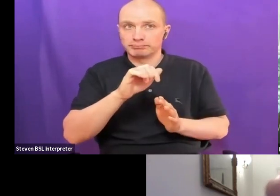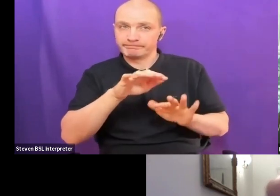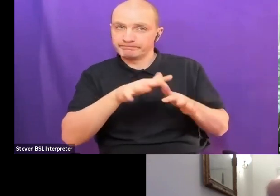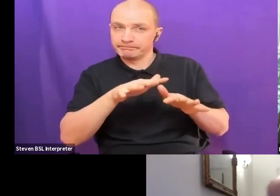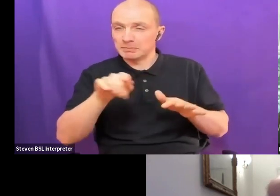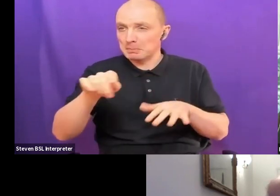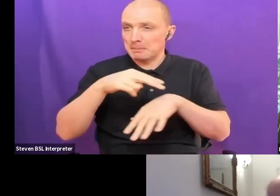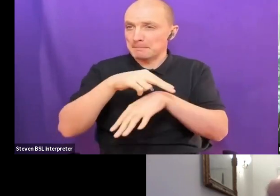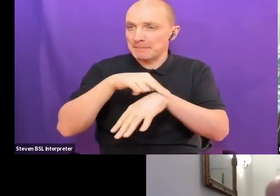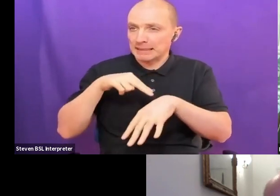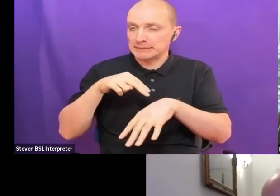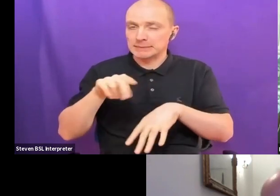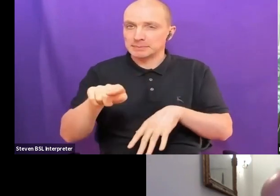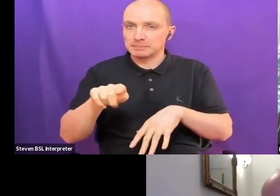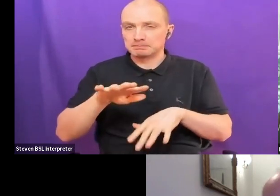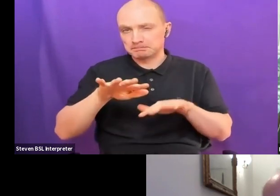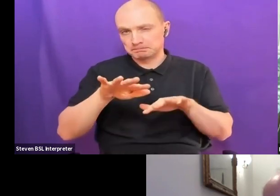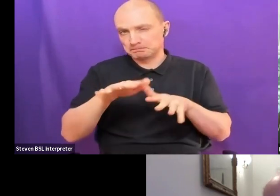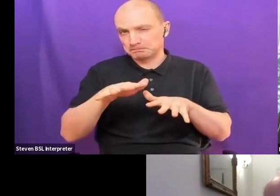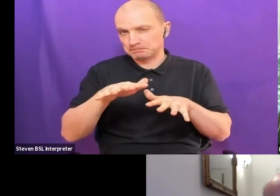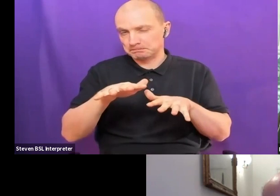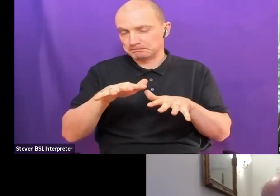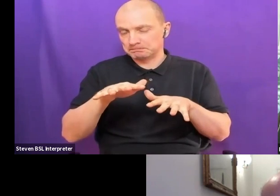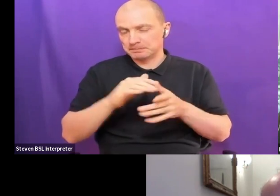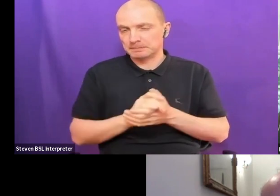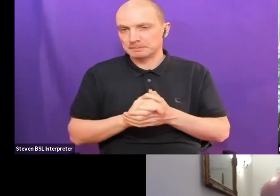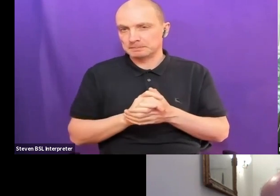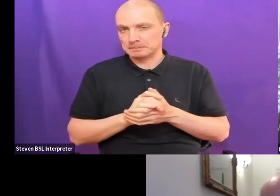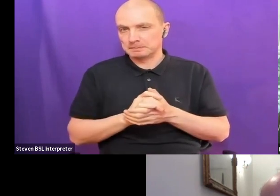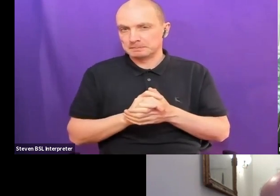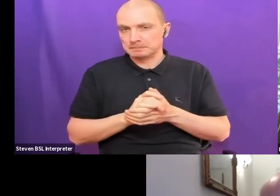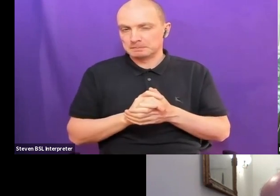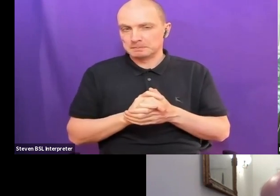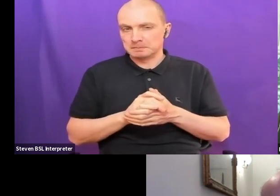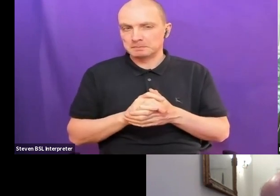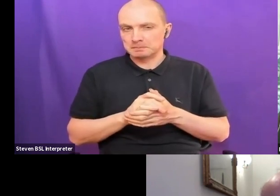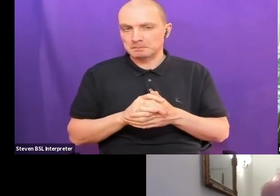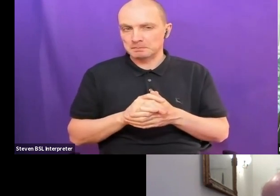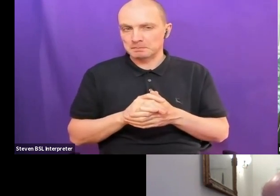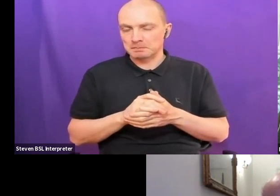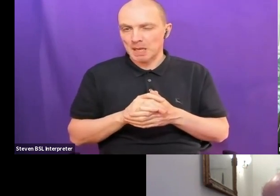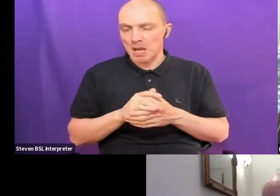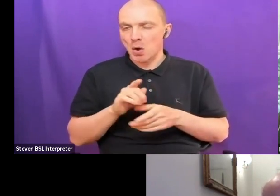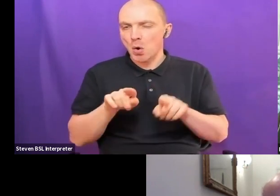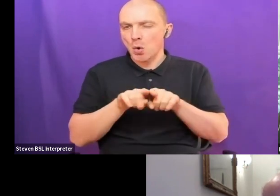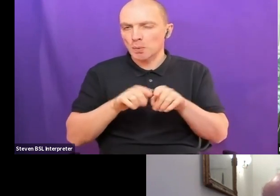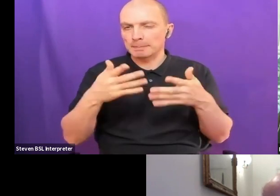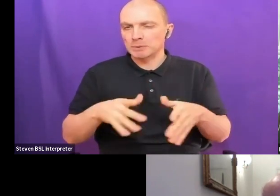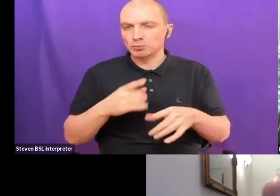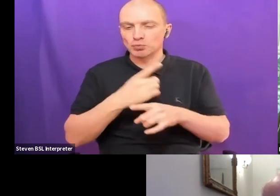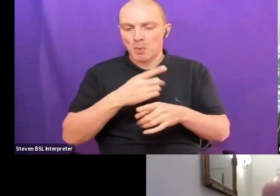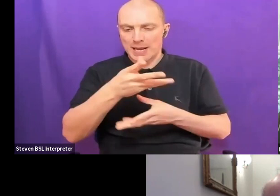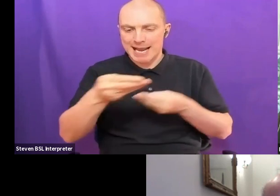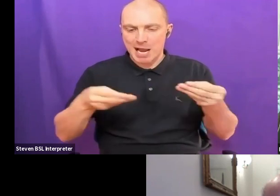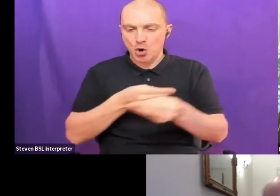now. And a key question, which has been touched on several times, I'll just leave hanging, about jobs. Will jobs be local?